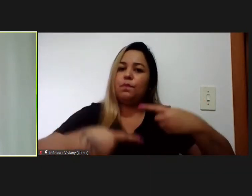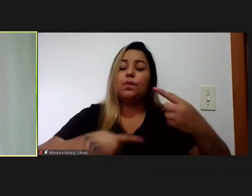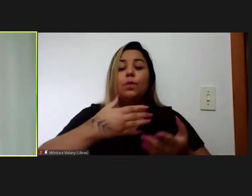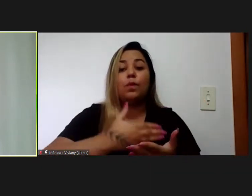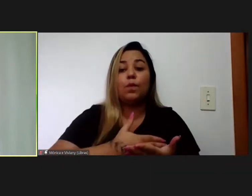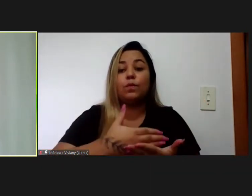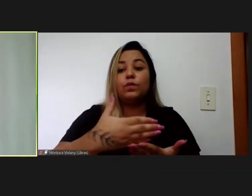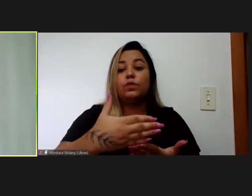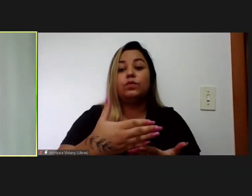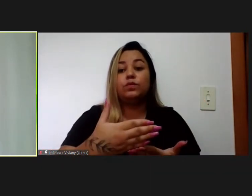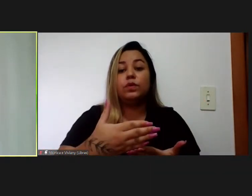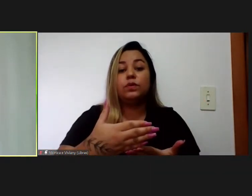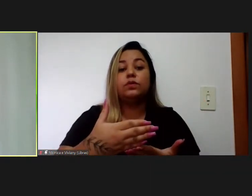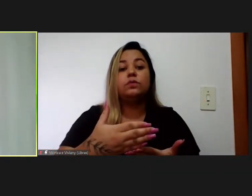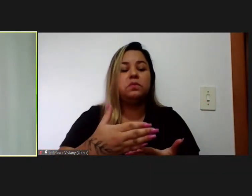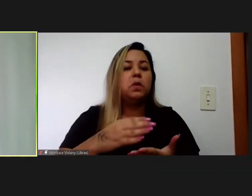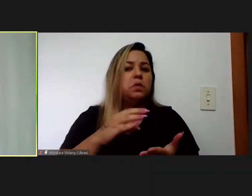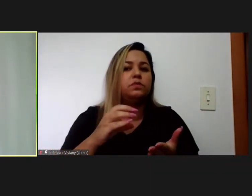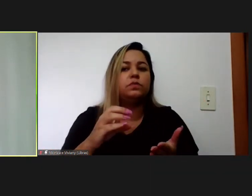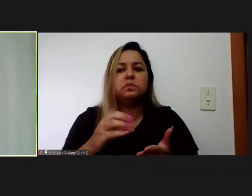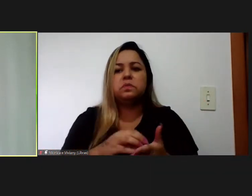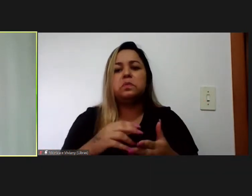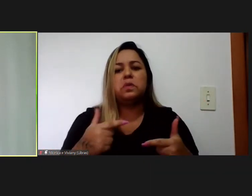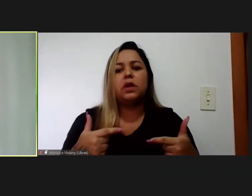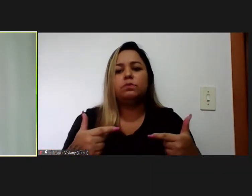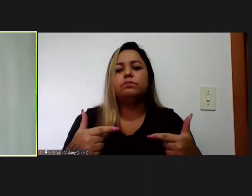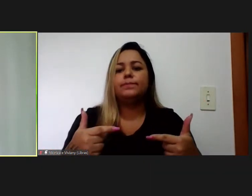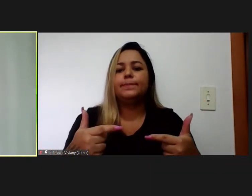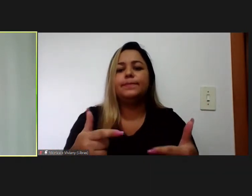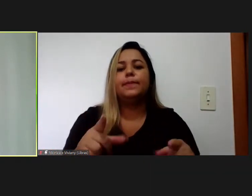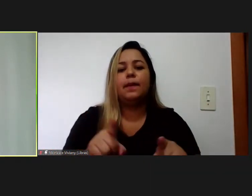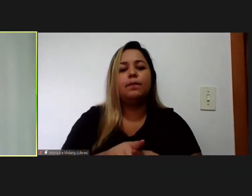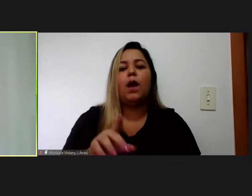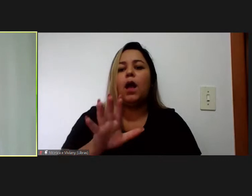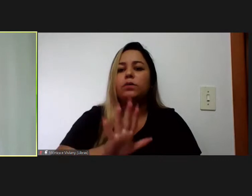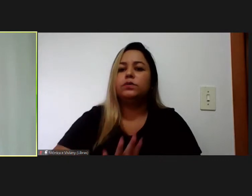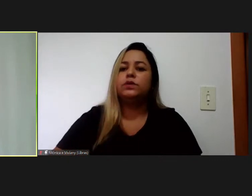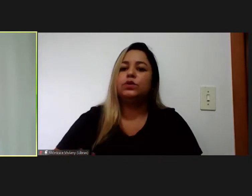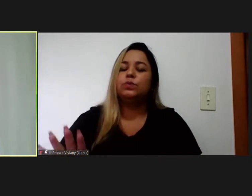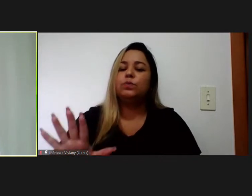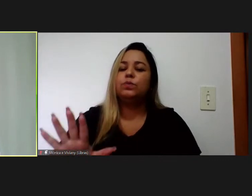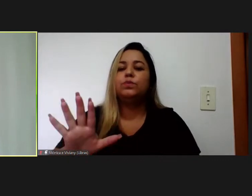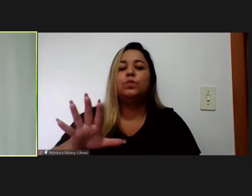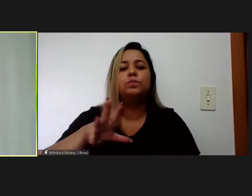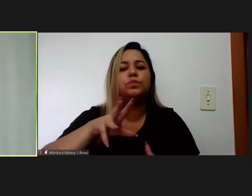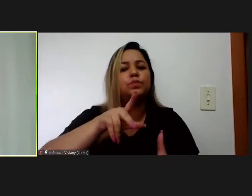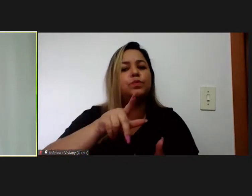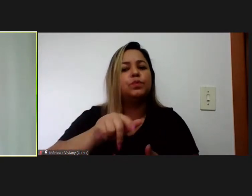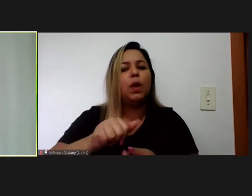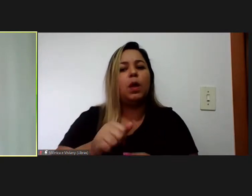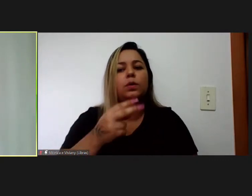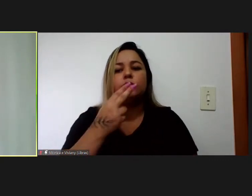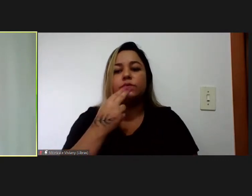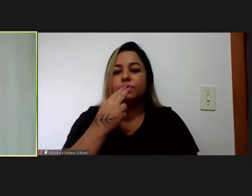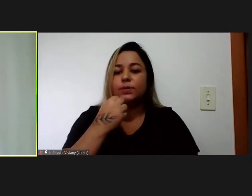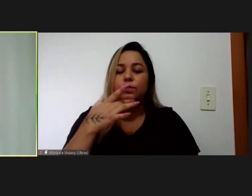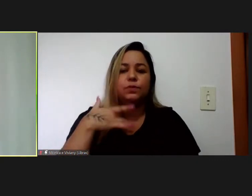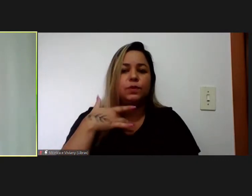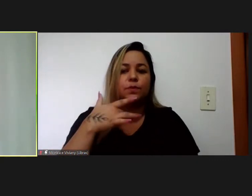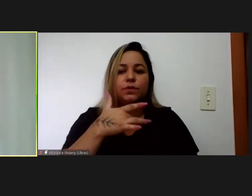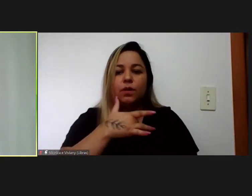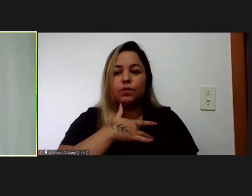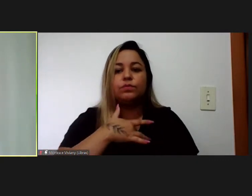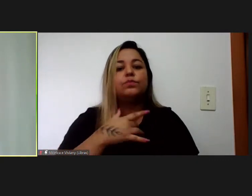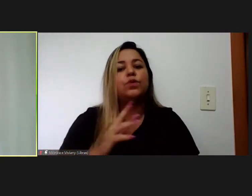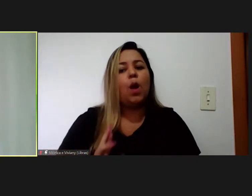done here during the seminar have great marks for the advancement for the universal coverage of the nutrition